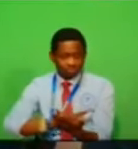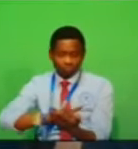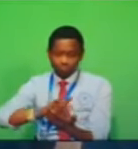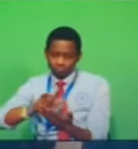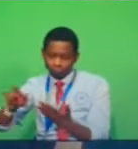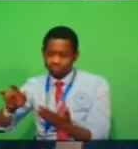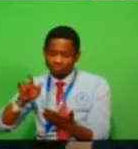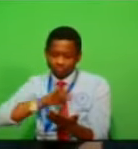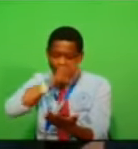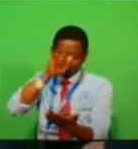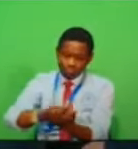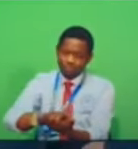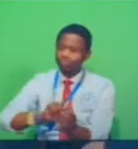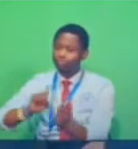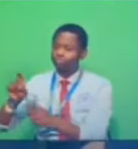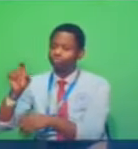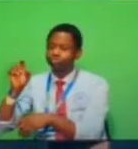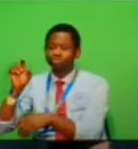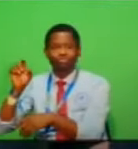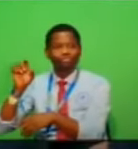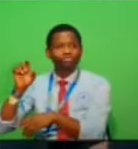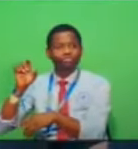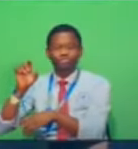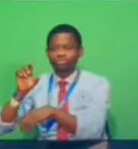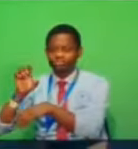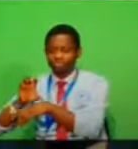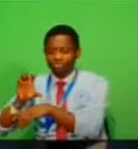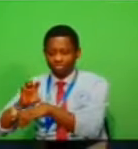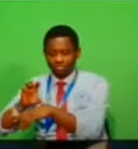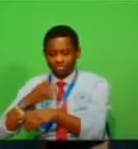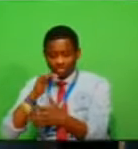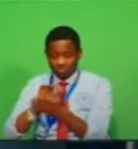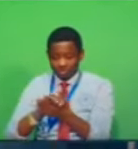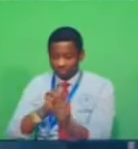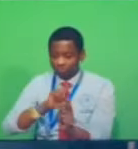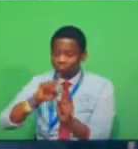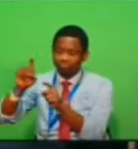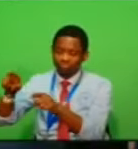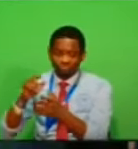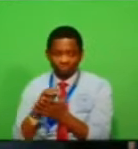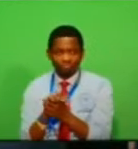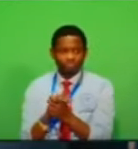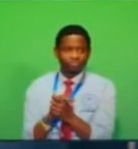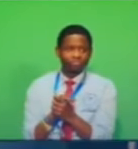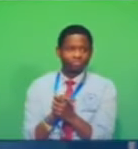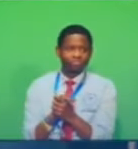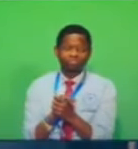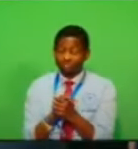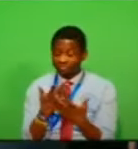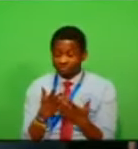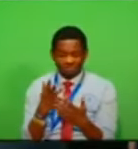church. I would arrange with my wife to bring the kids. We will meet at church. And you can imagine you've been away for weeks, but the first time you are seeing your